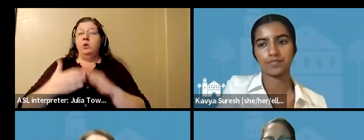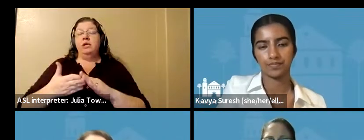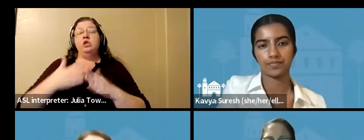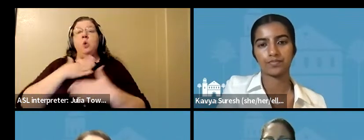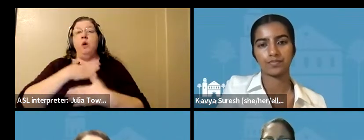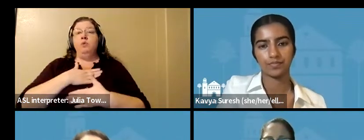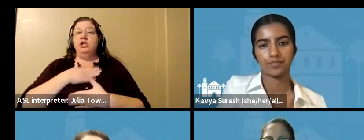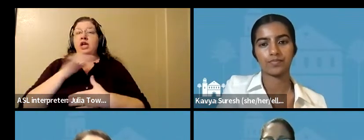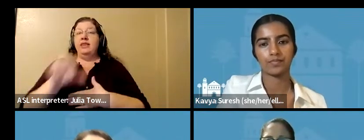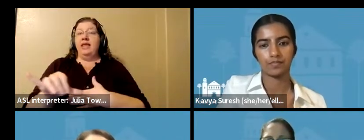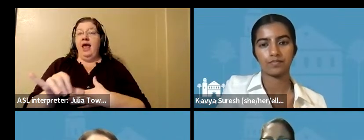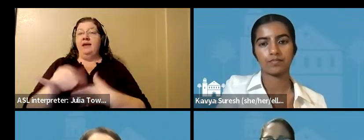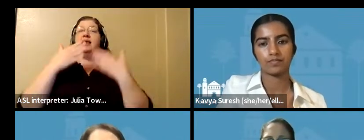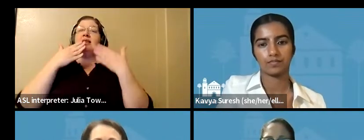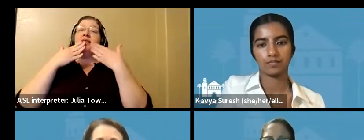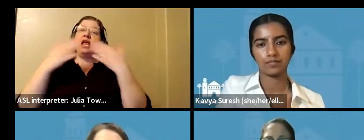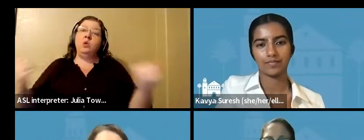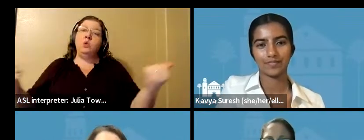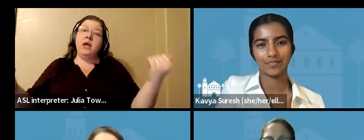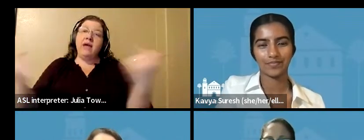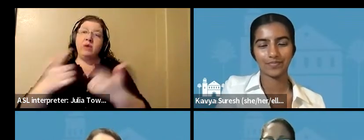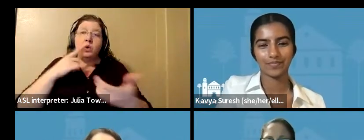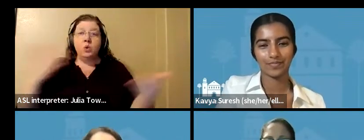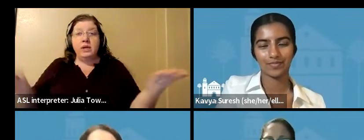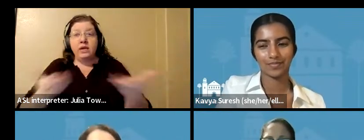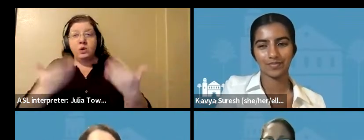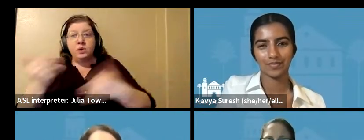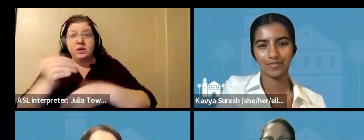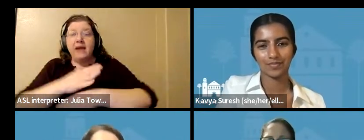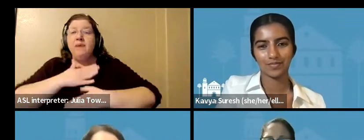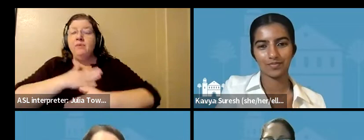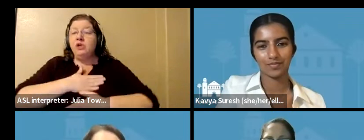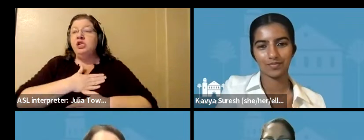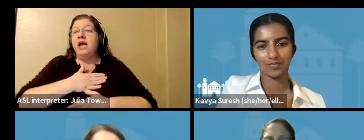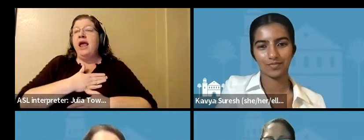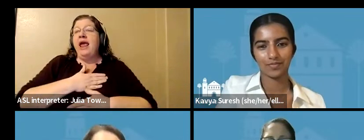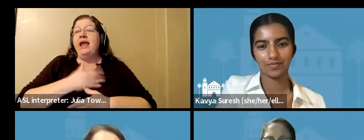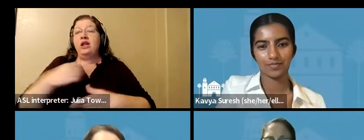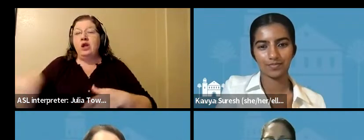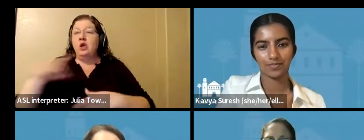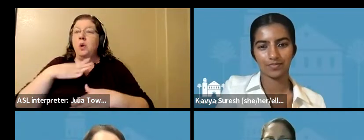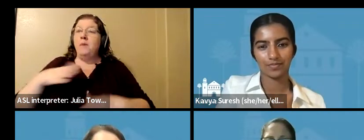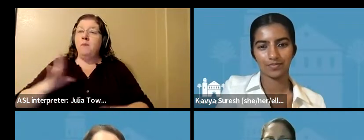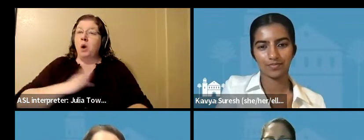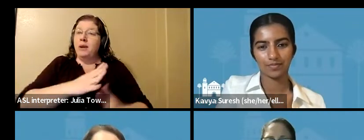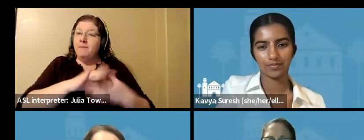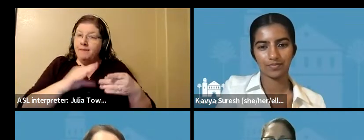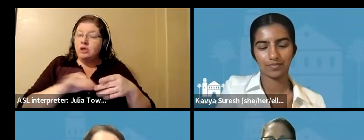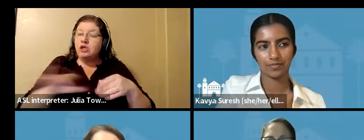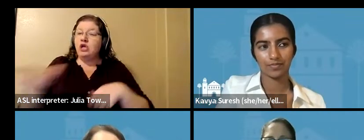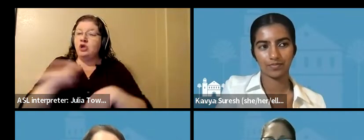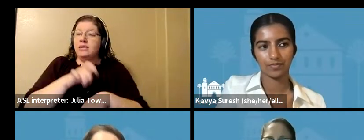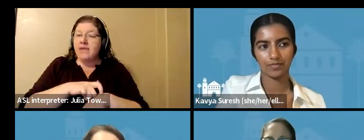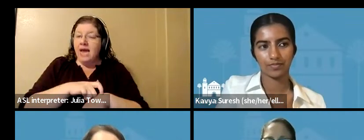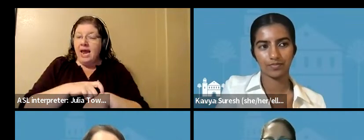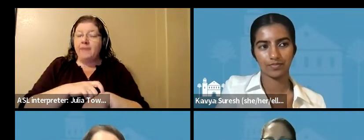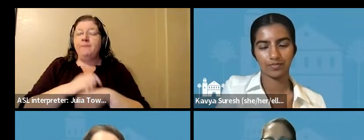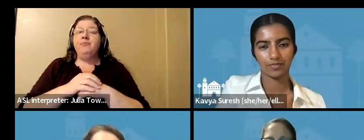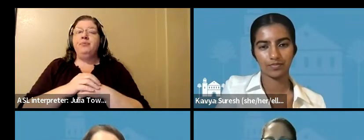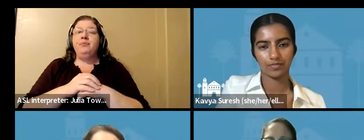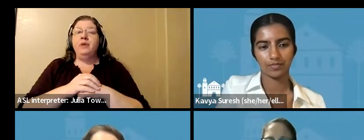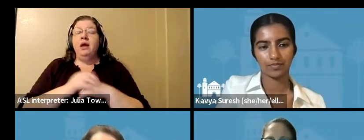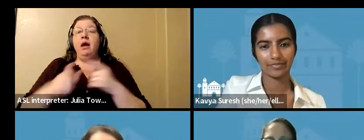that. Thank you, everyone who were in attendance tonight. Appreciate your board members, your time. So until